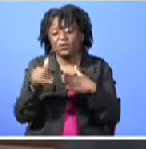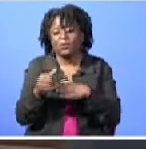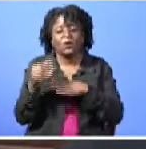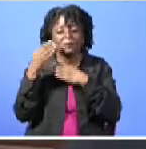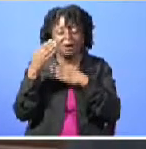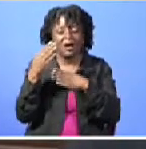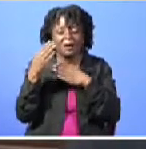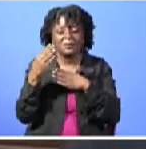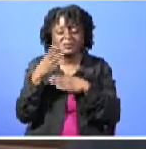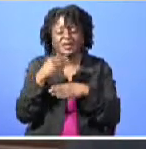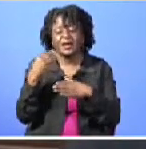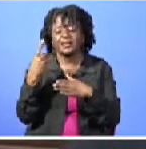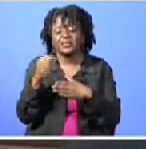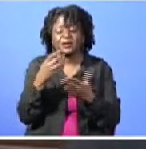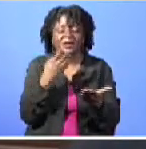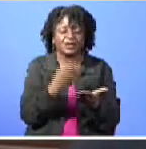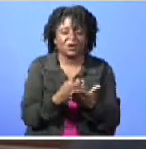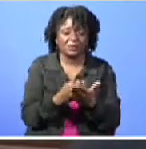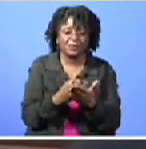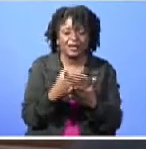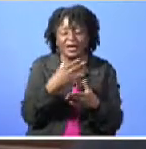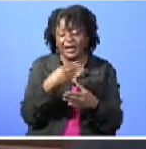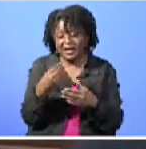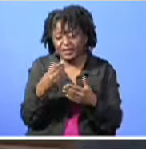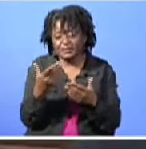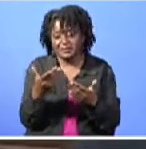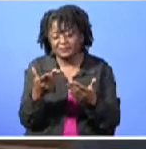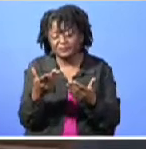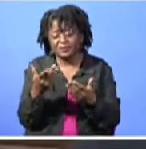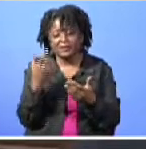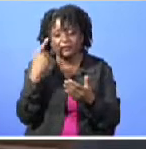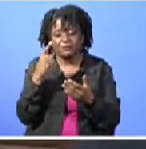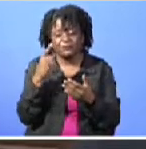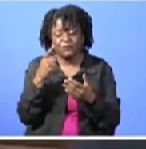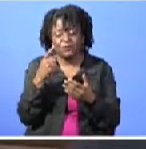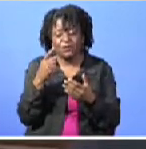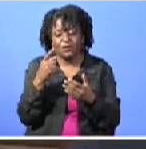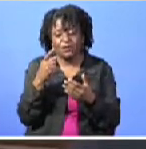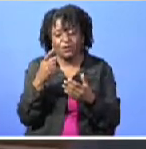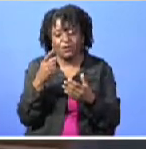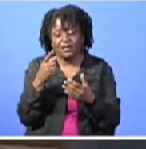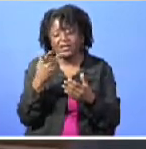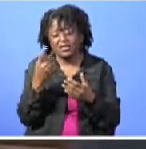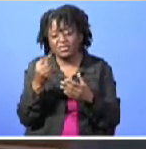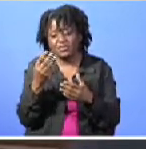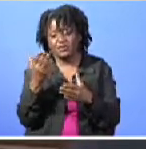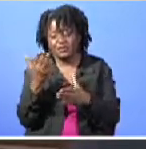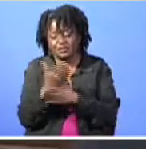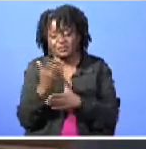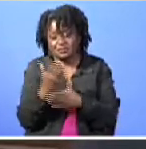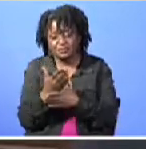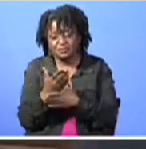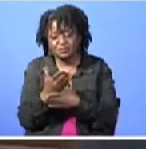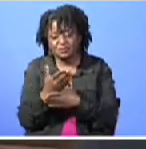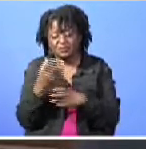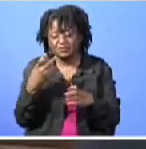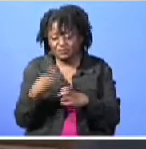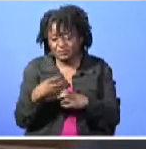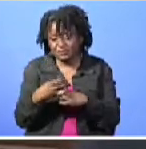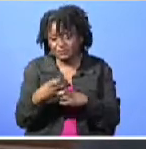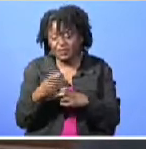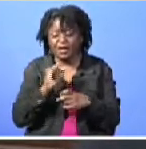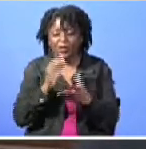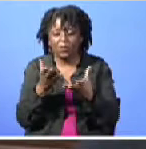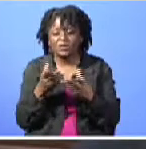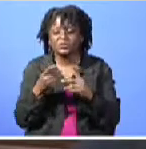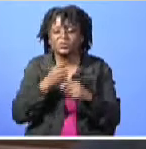Bahamian economy. And therefore, for the inconvenience, I would like to apologize to those Bahamians